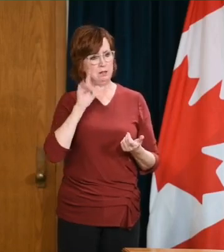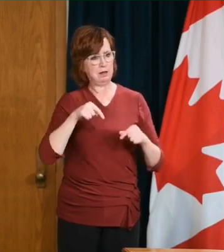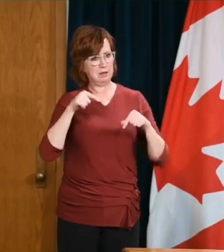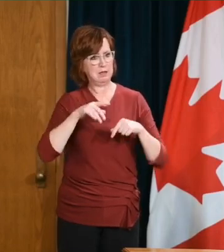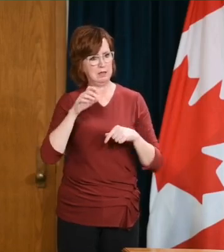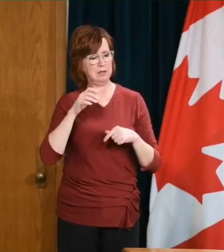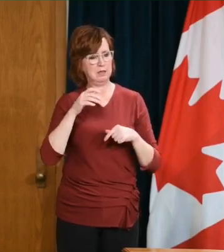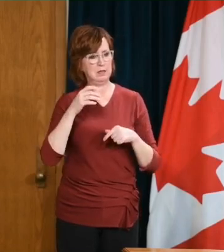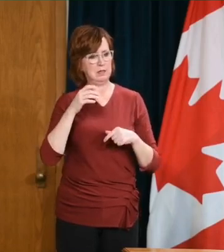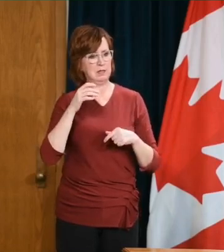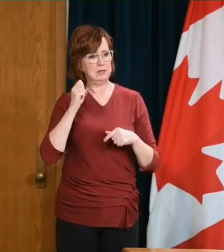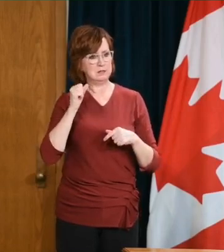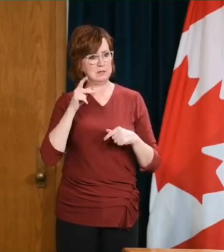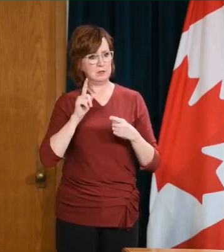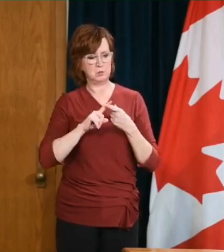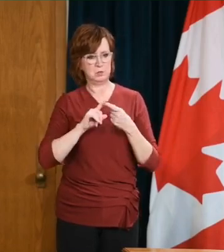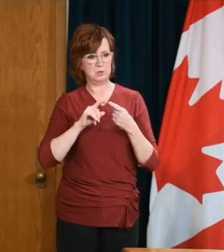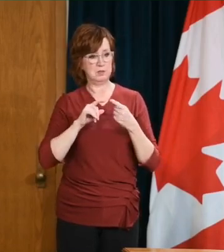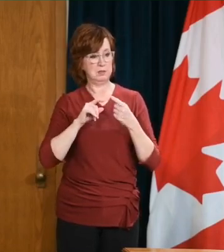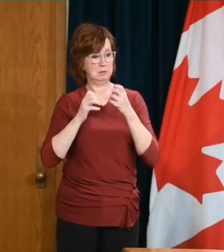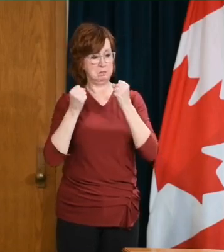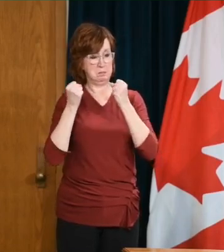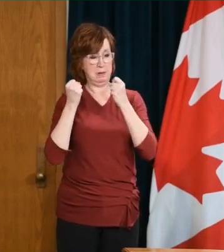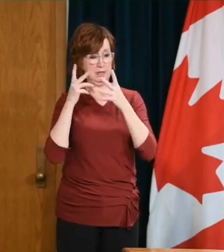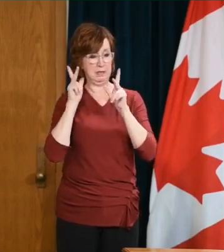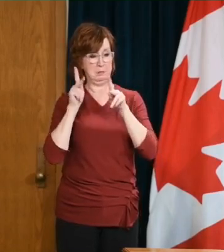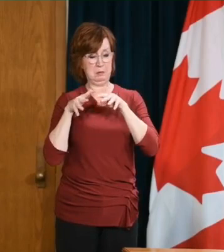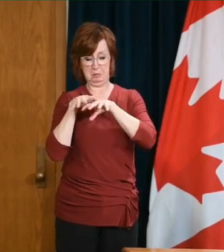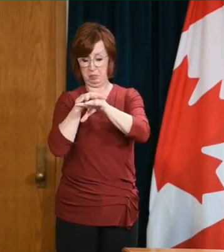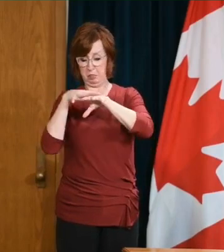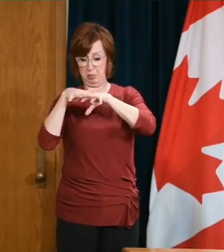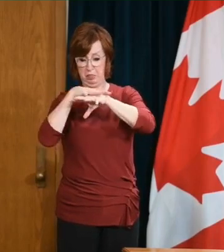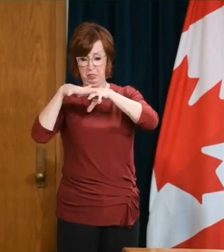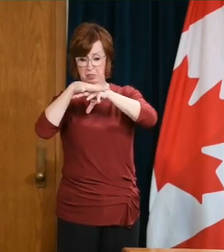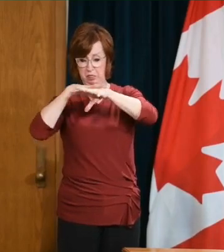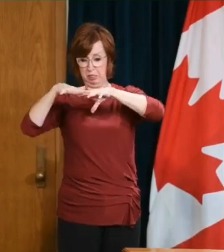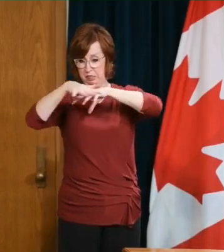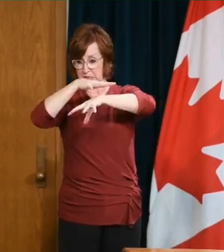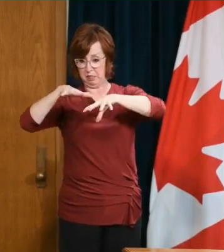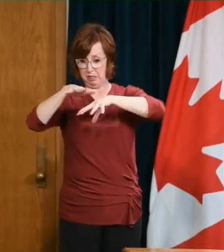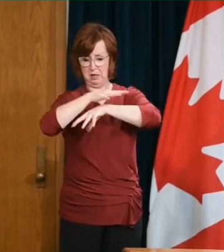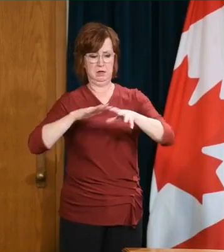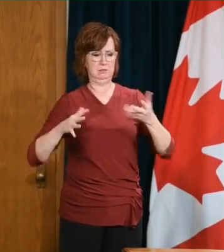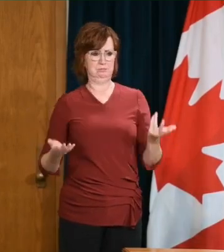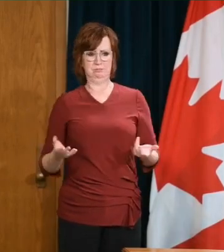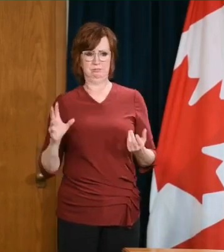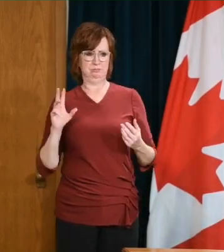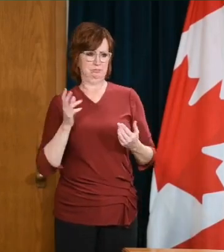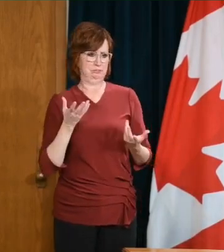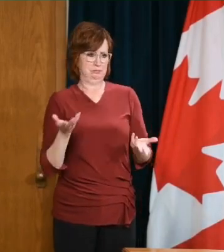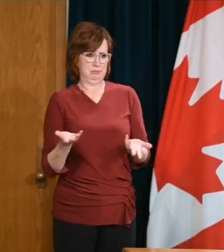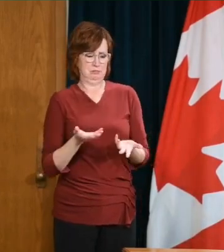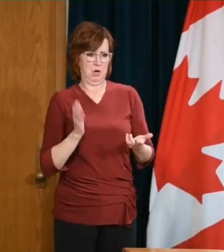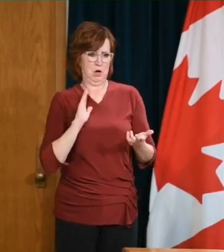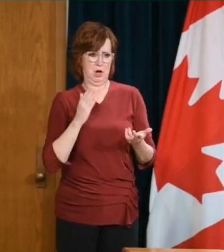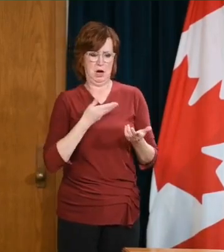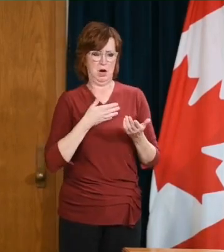spaces, we have quiet streets, and in these settings, mask use or not mask use